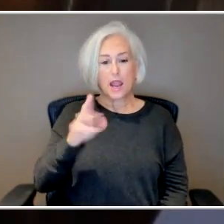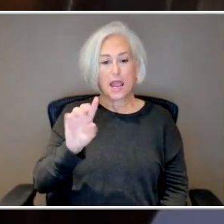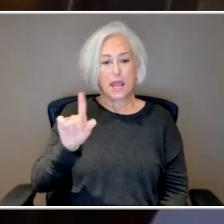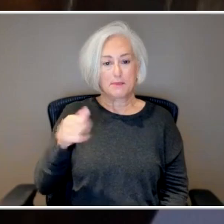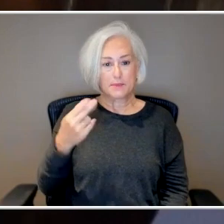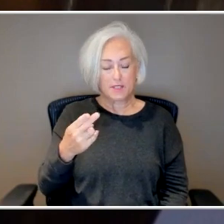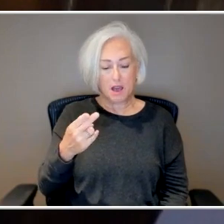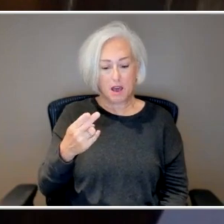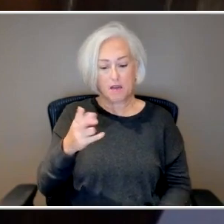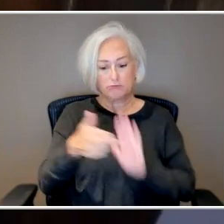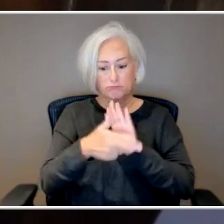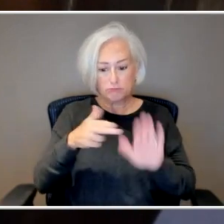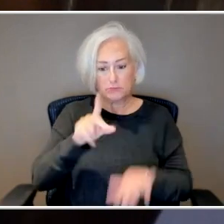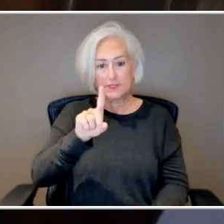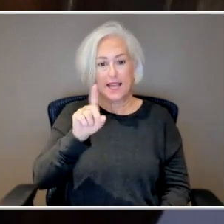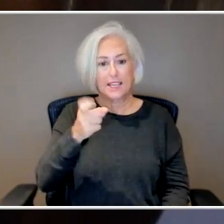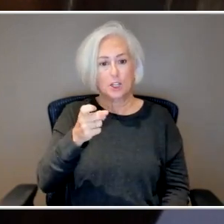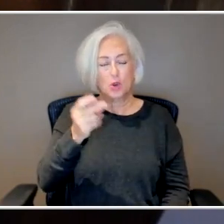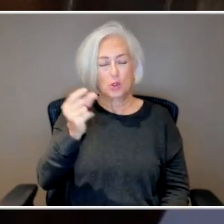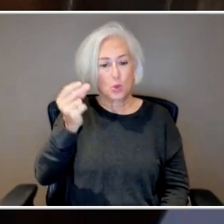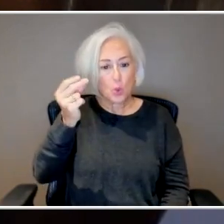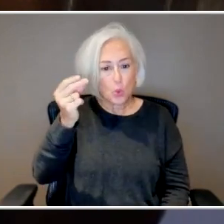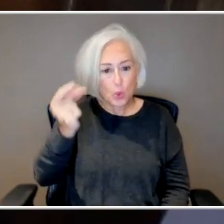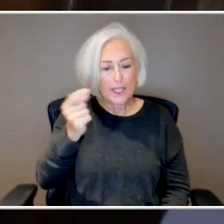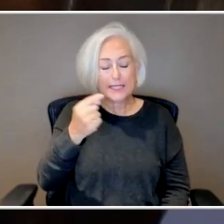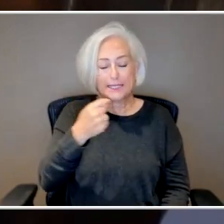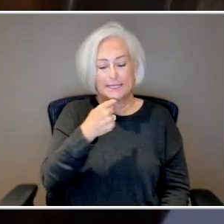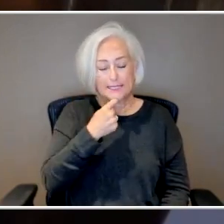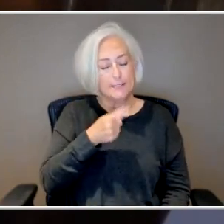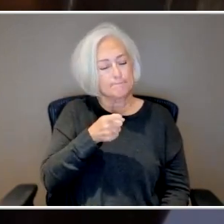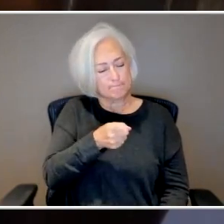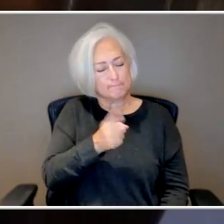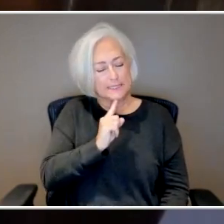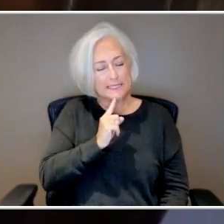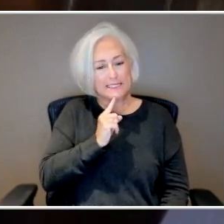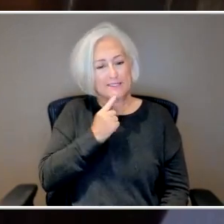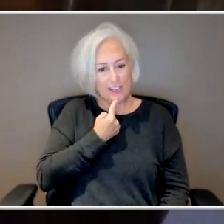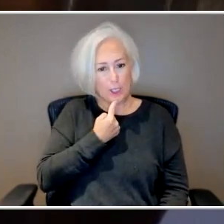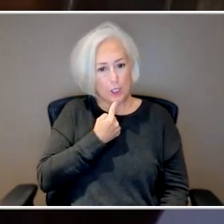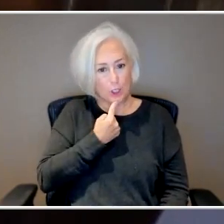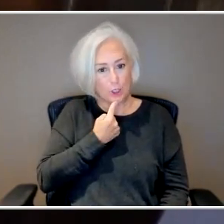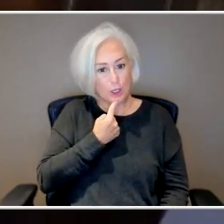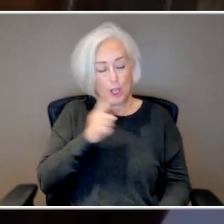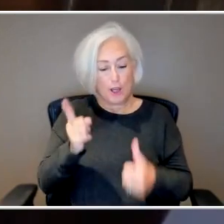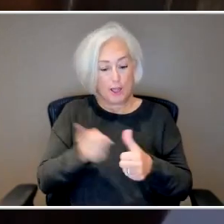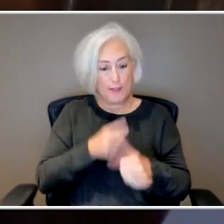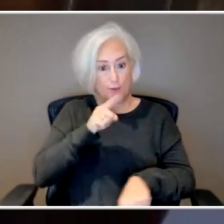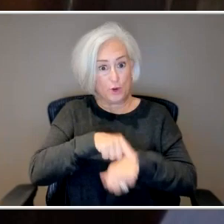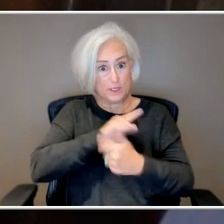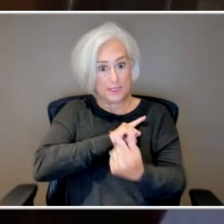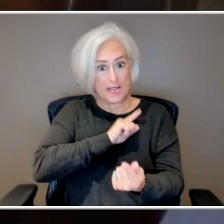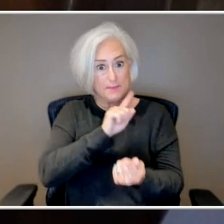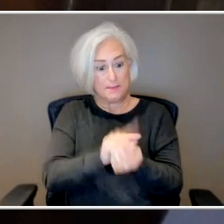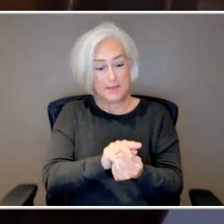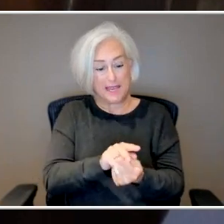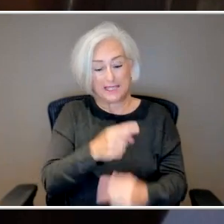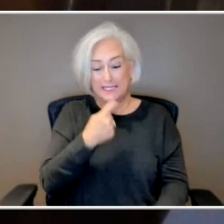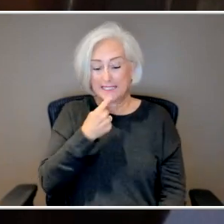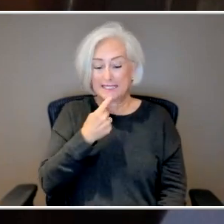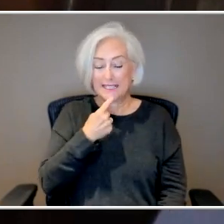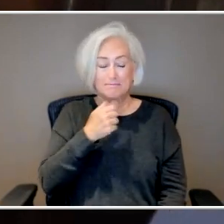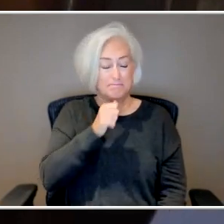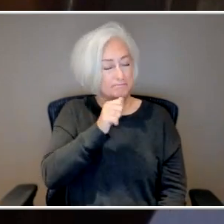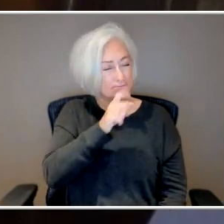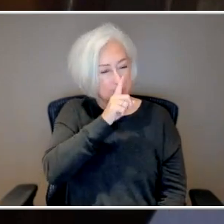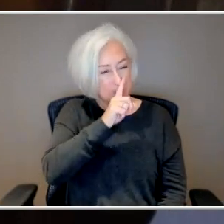quickly and being severe, and he even told me at our very first meeting that he wasn't sure that the